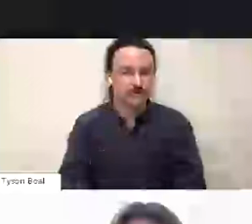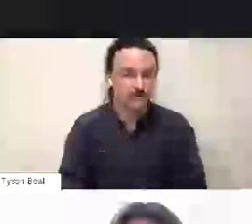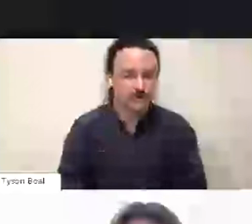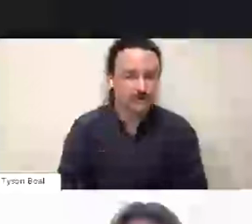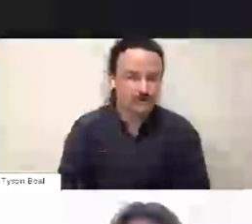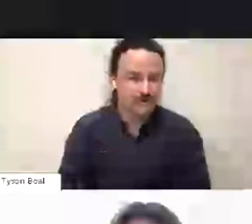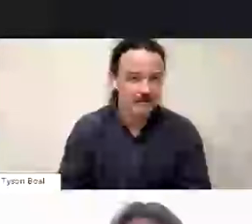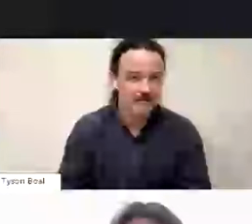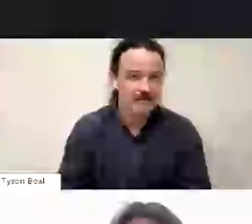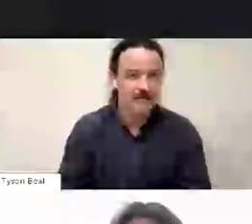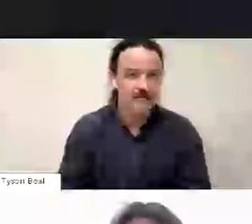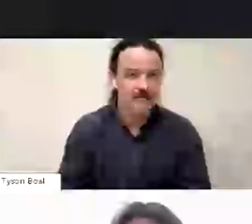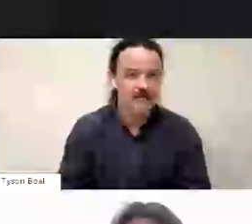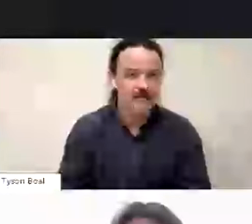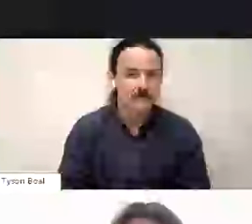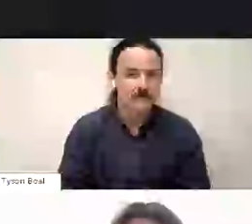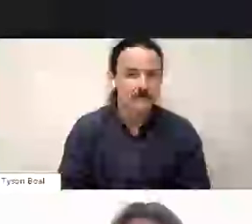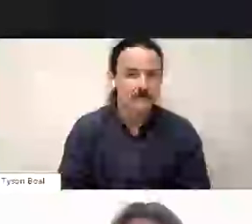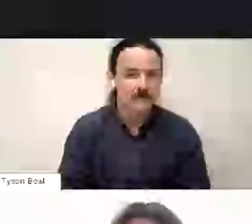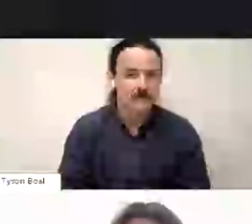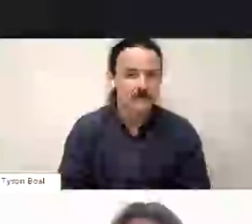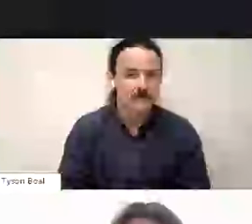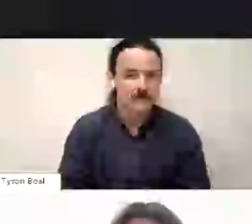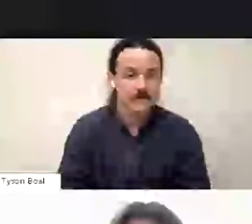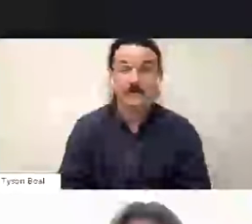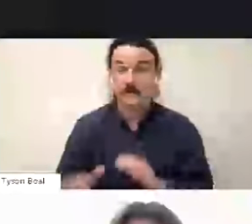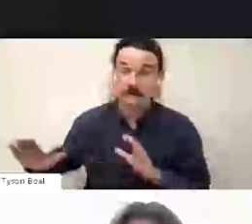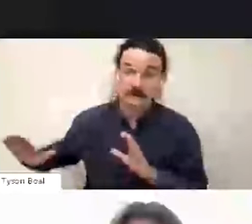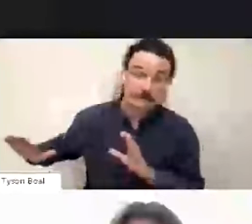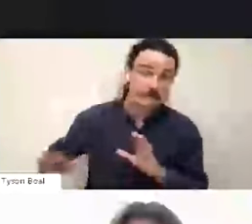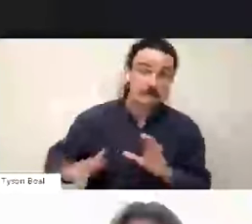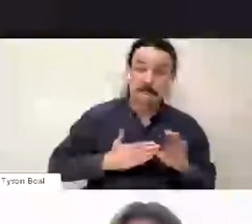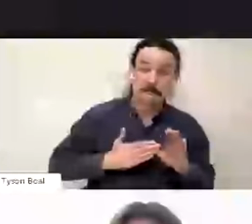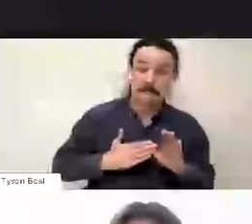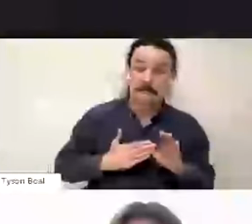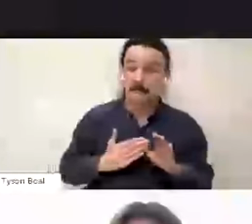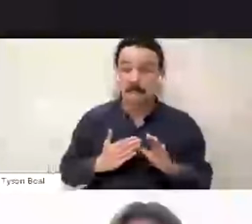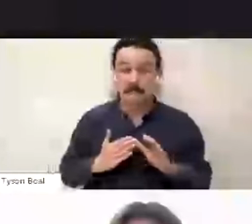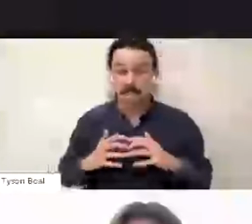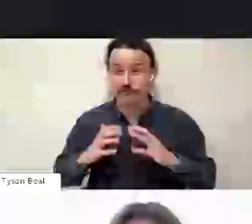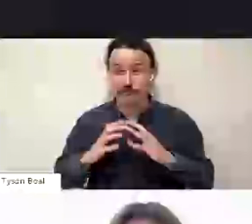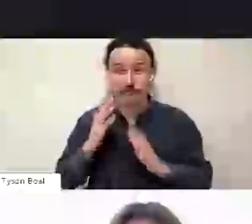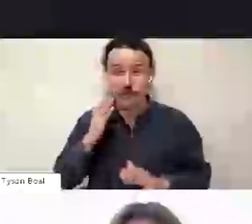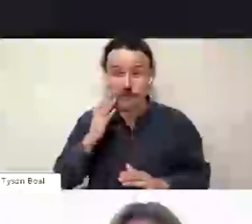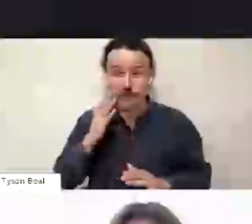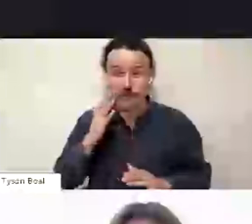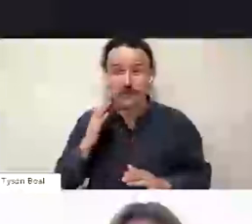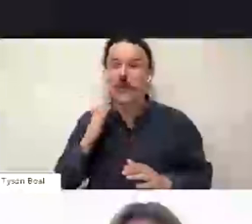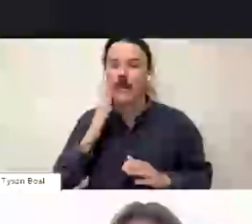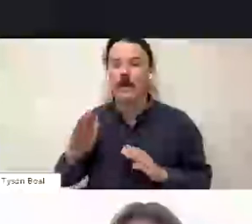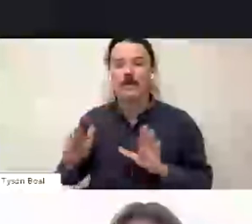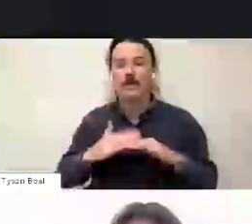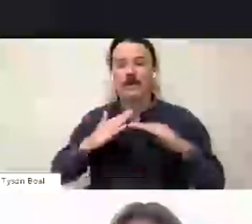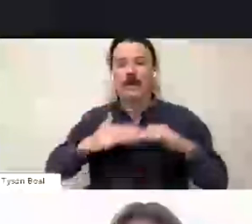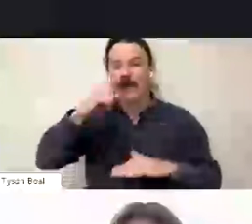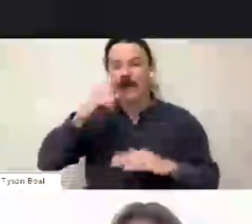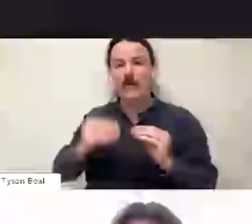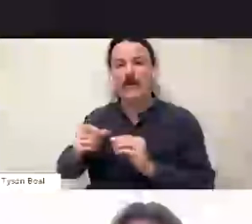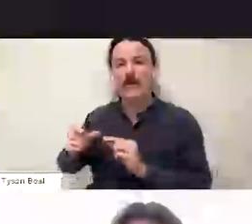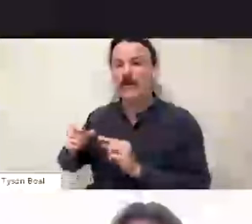to trace our origins to a gathering of First Nations people with disability that was held in Alice Springs back